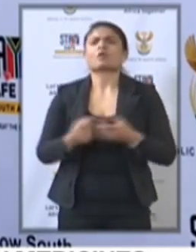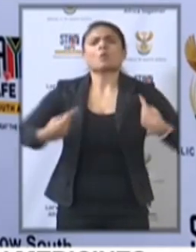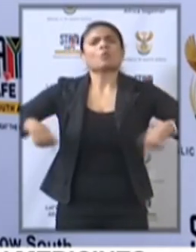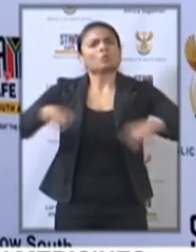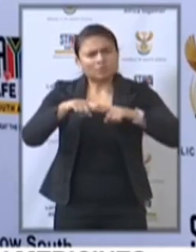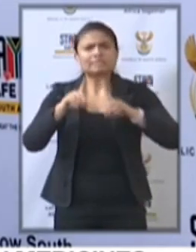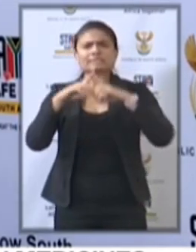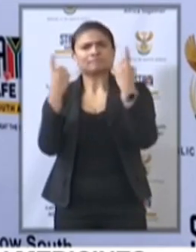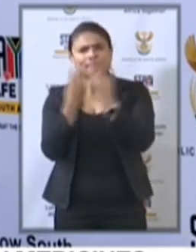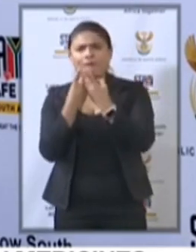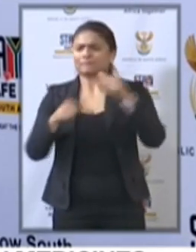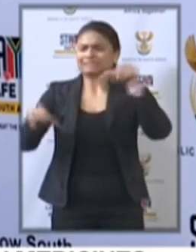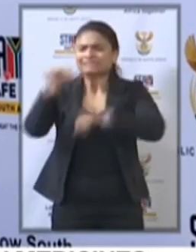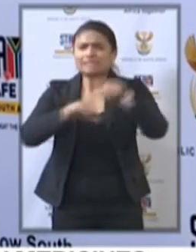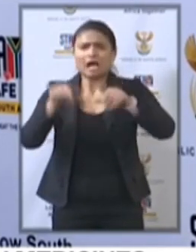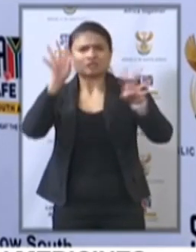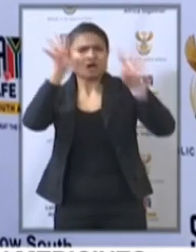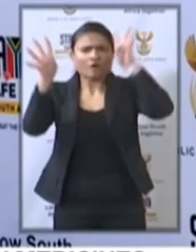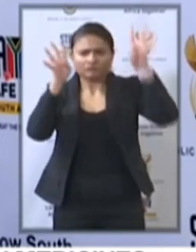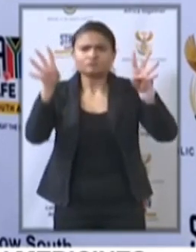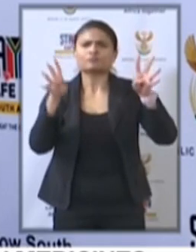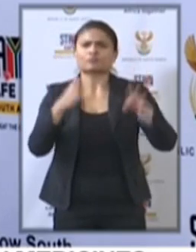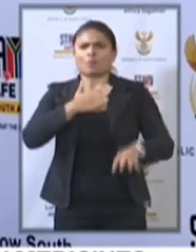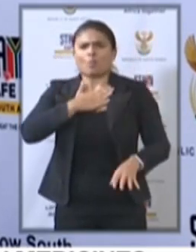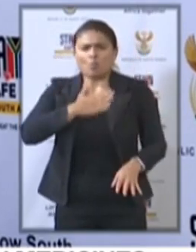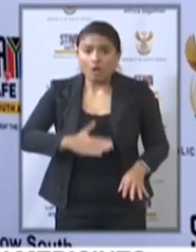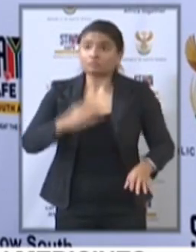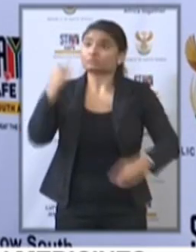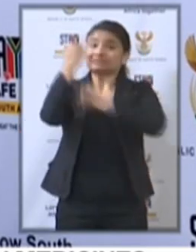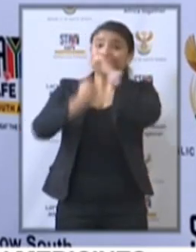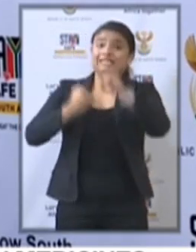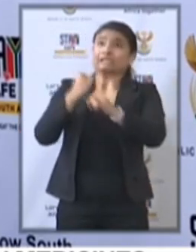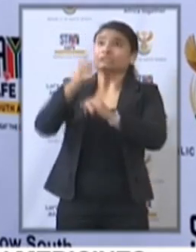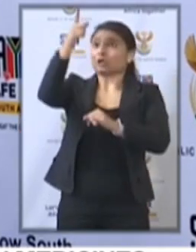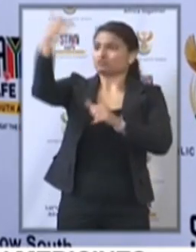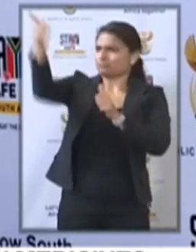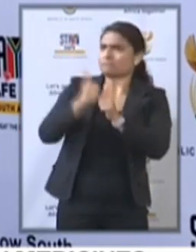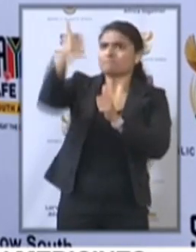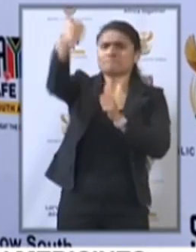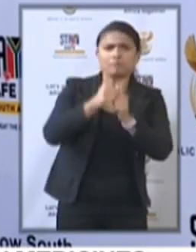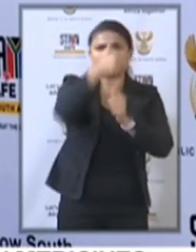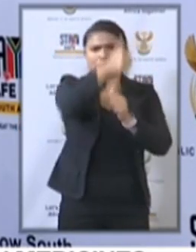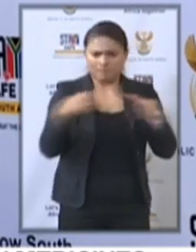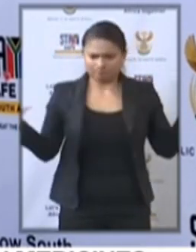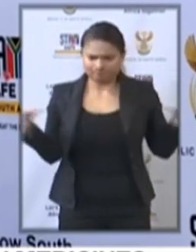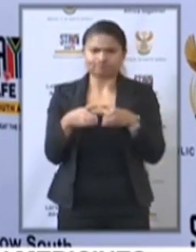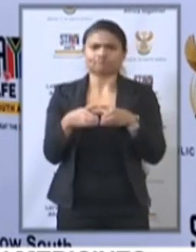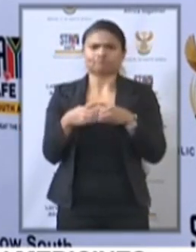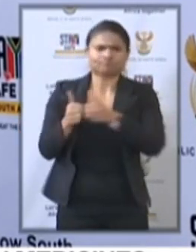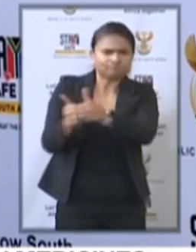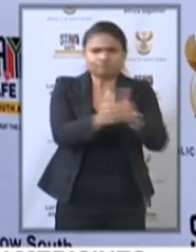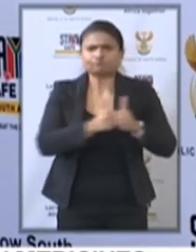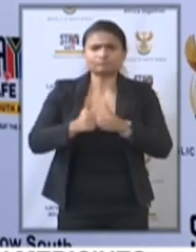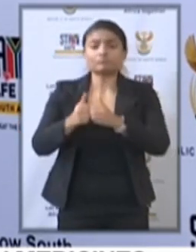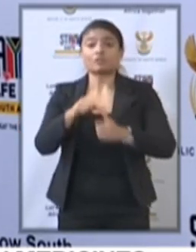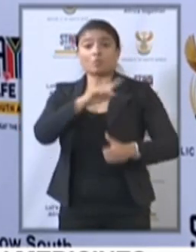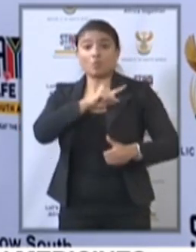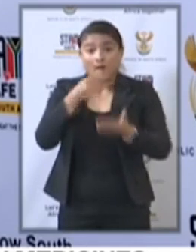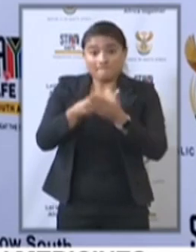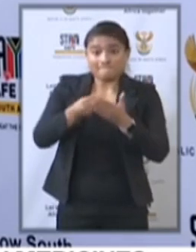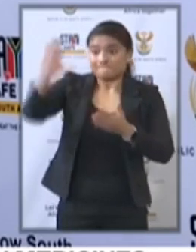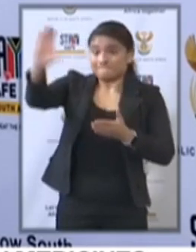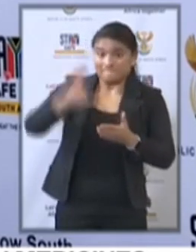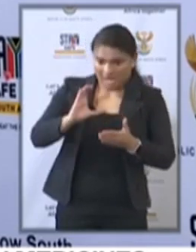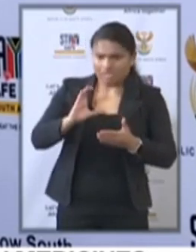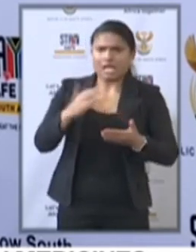and Innovation to work to foster international partnerships to bolster South Africa and African ability